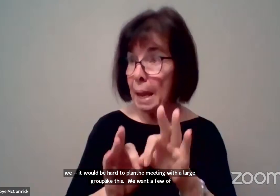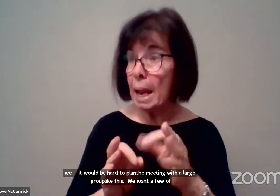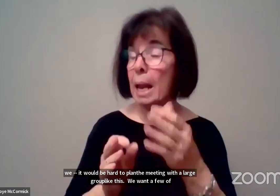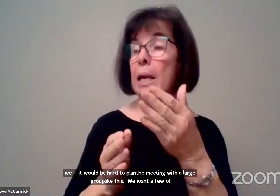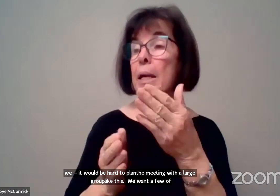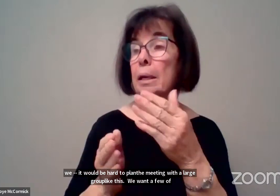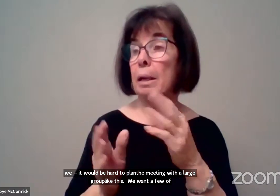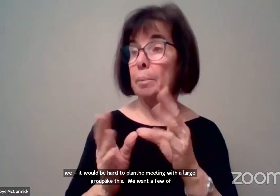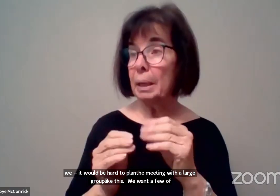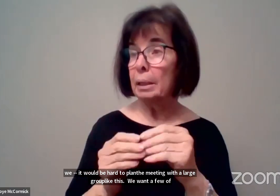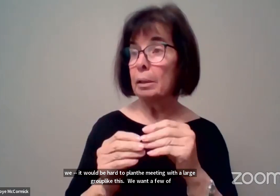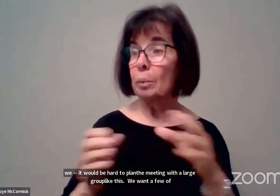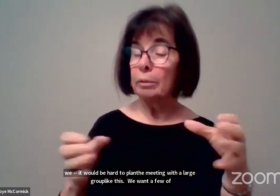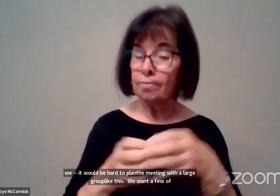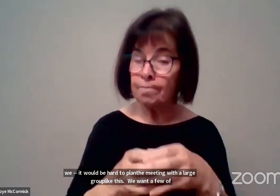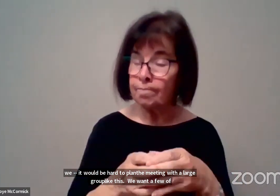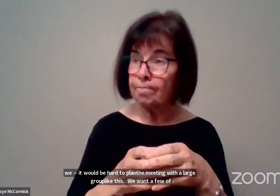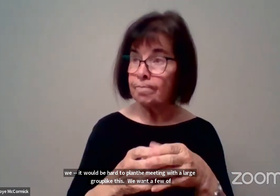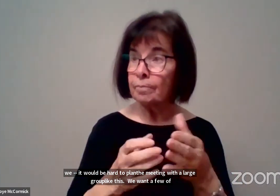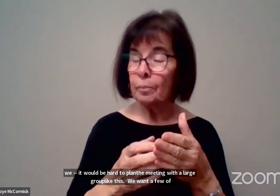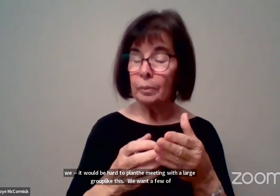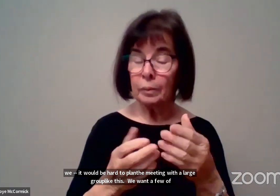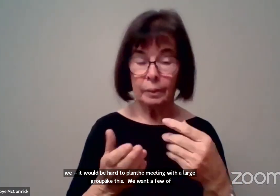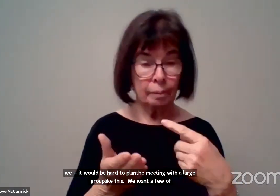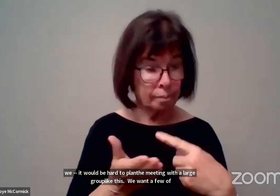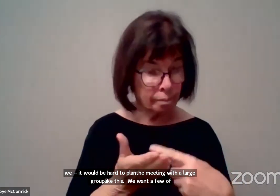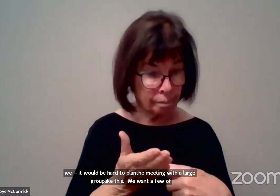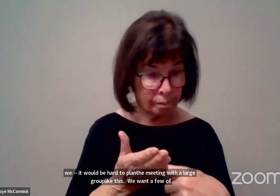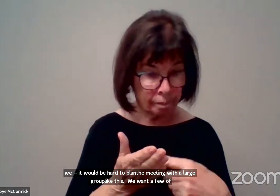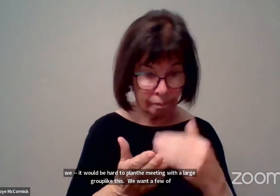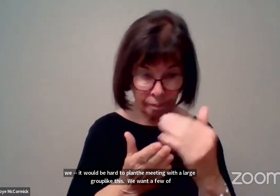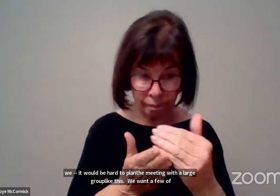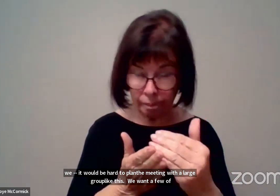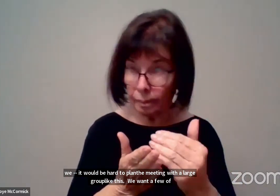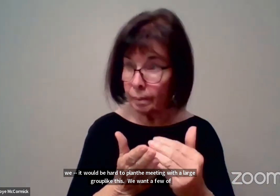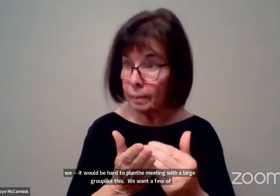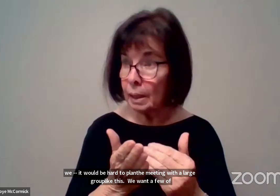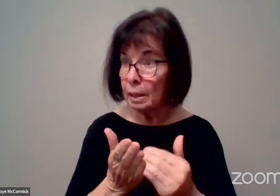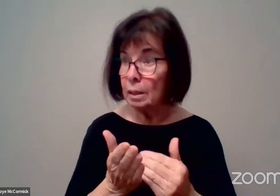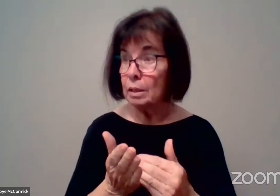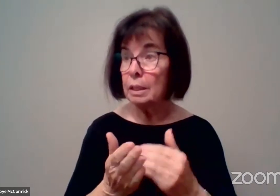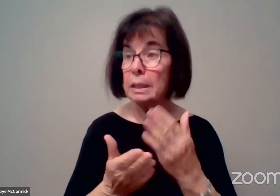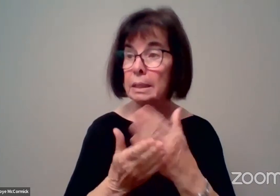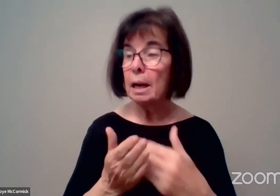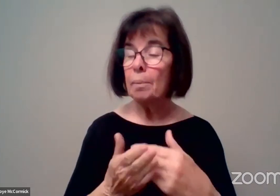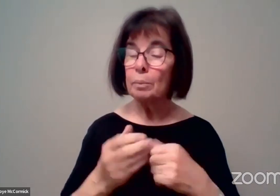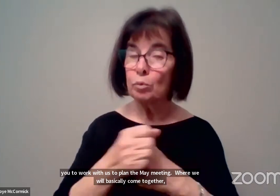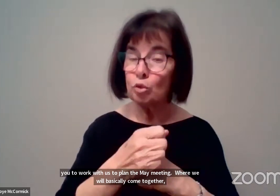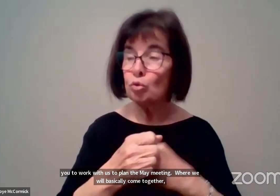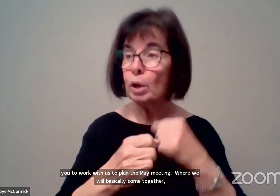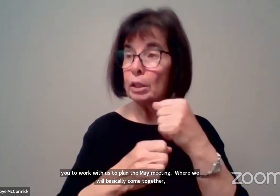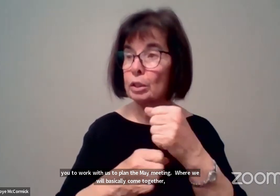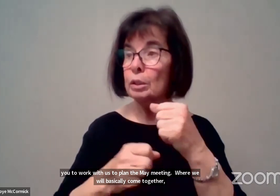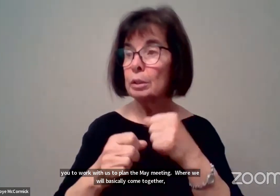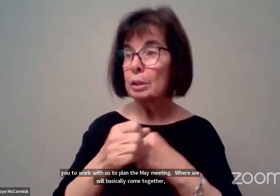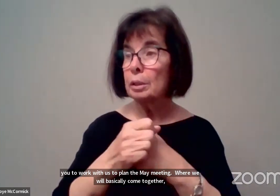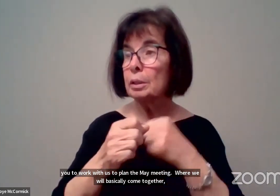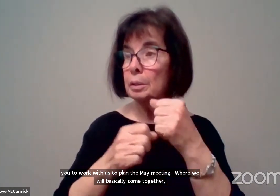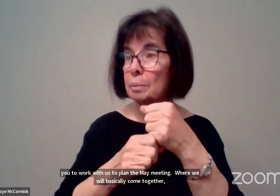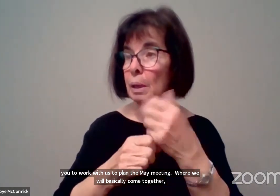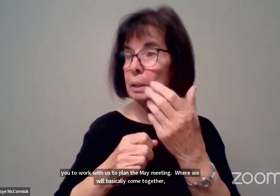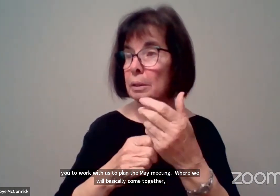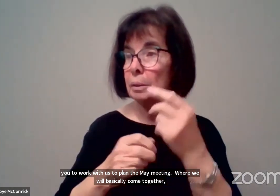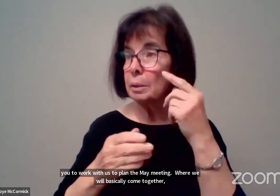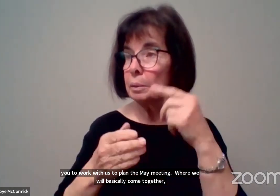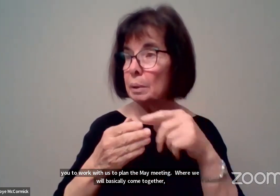come together, lay out some very structured, sections for